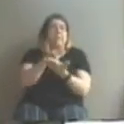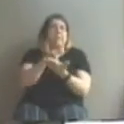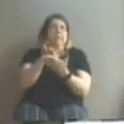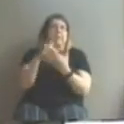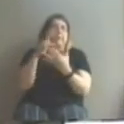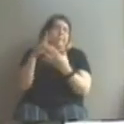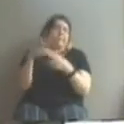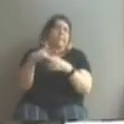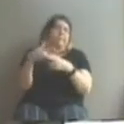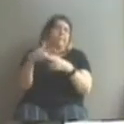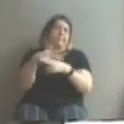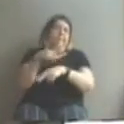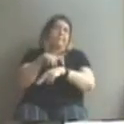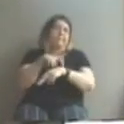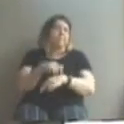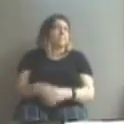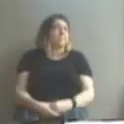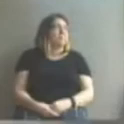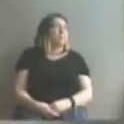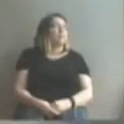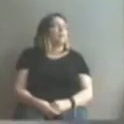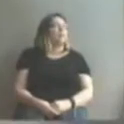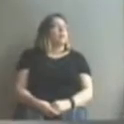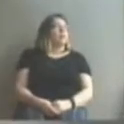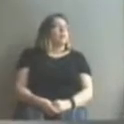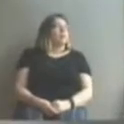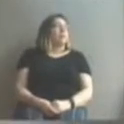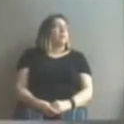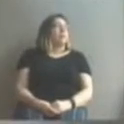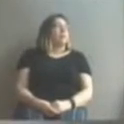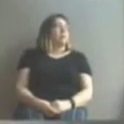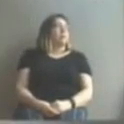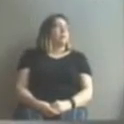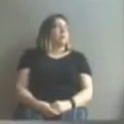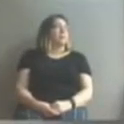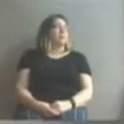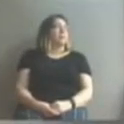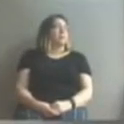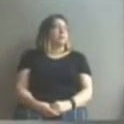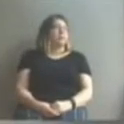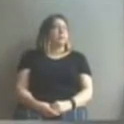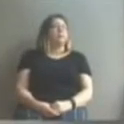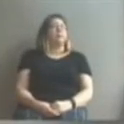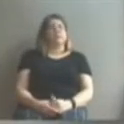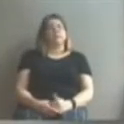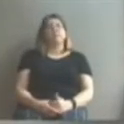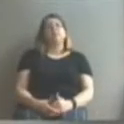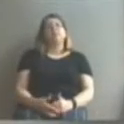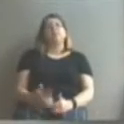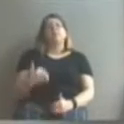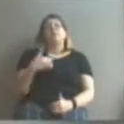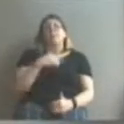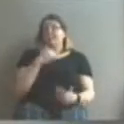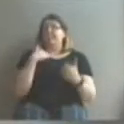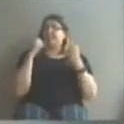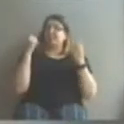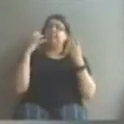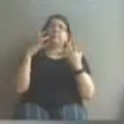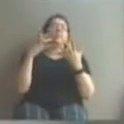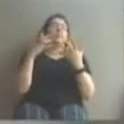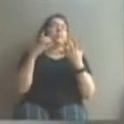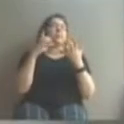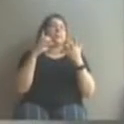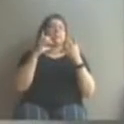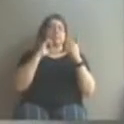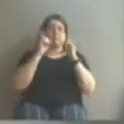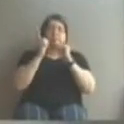mid-tenure. Got it. And then final question, or for you, is, you know, we've had a lot of conversations as part of the facilities